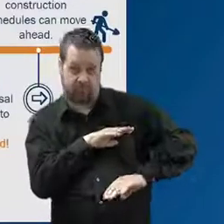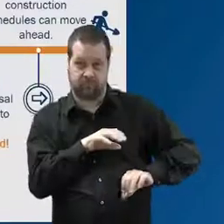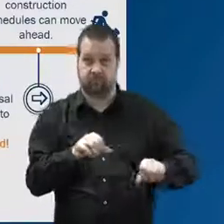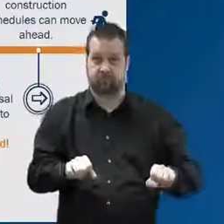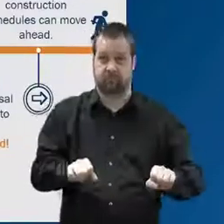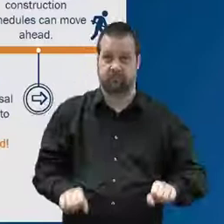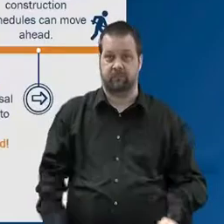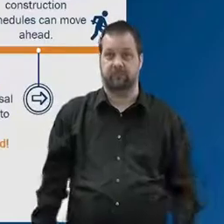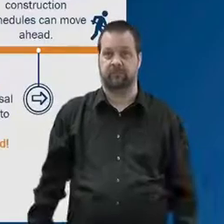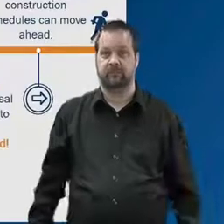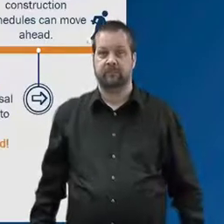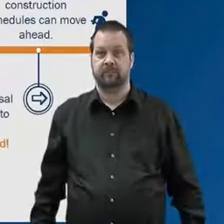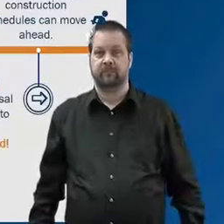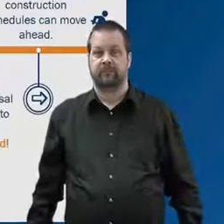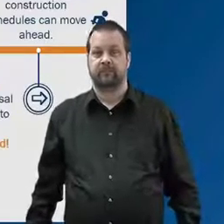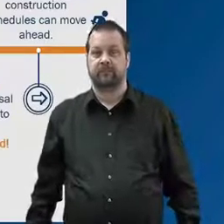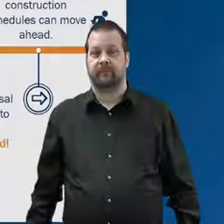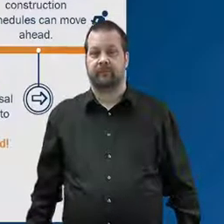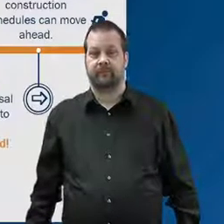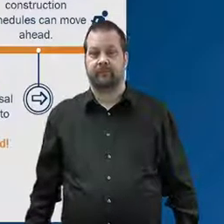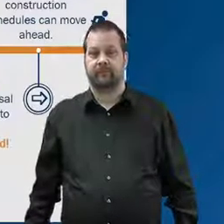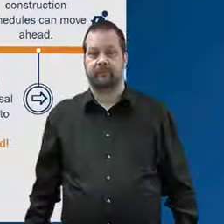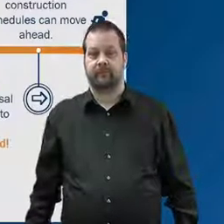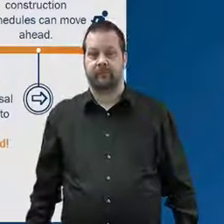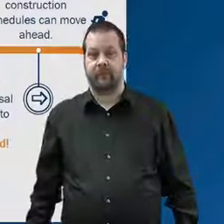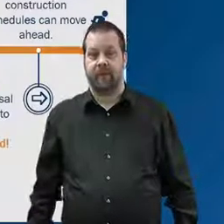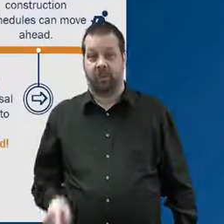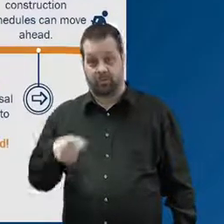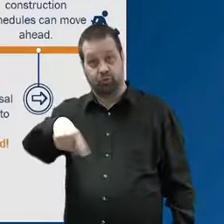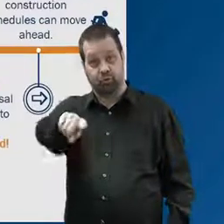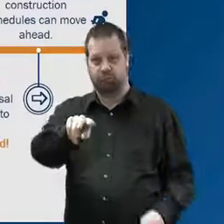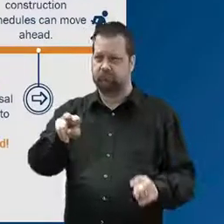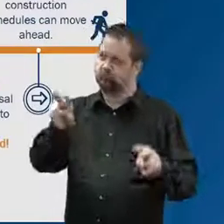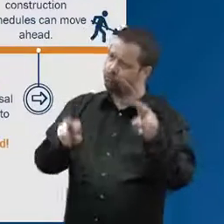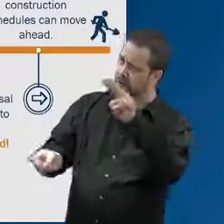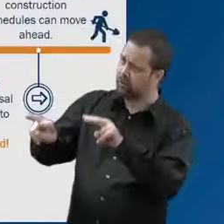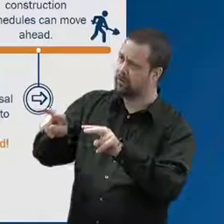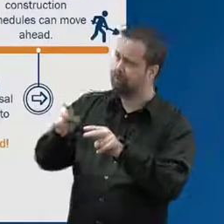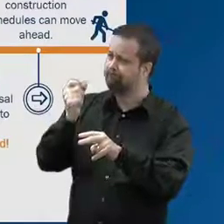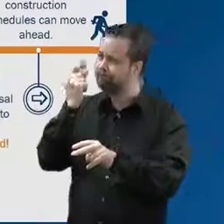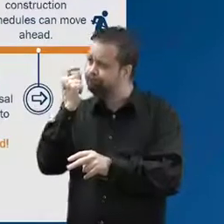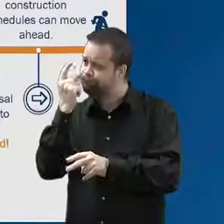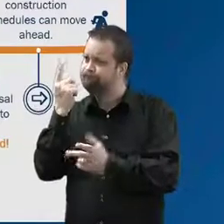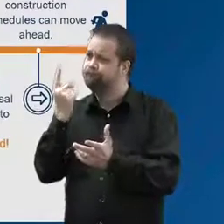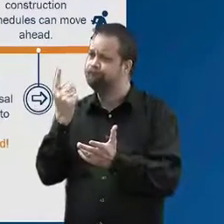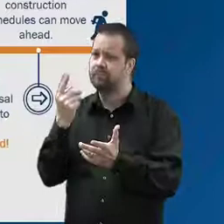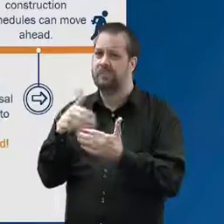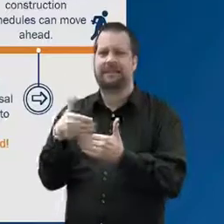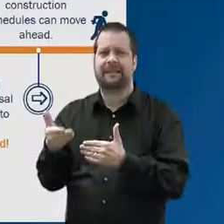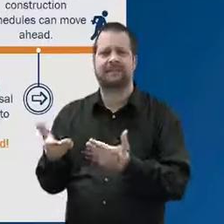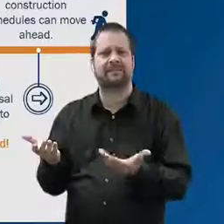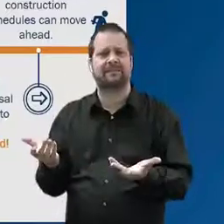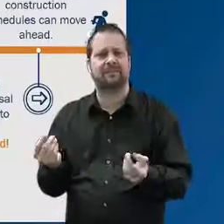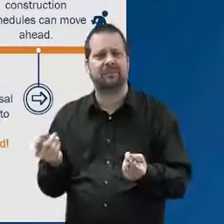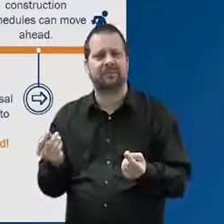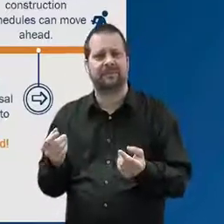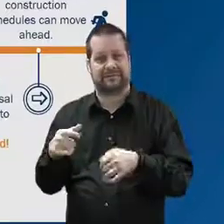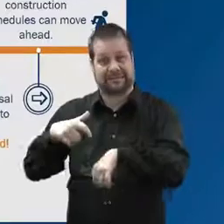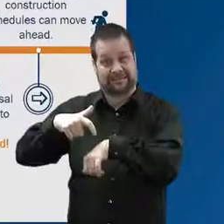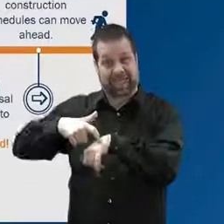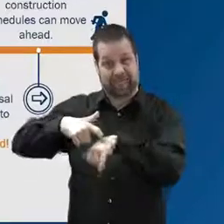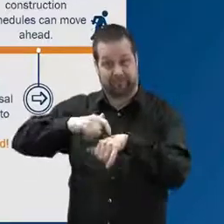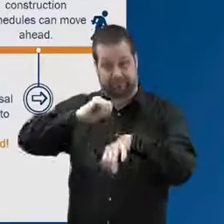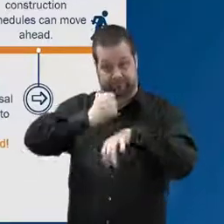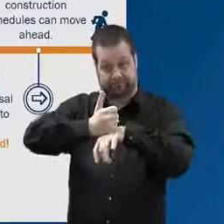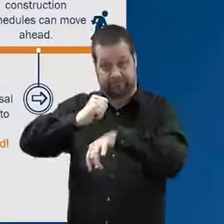Now, after you review and comment on these projects, what's next? The timeline above illustrates the rural TIP